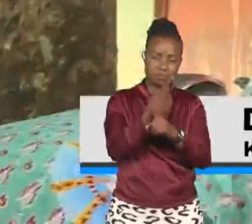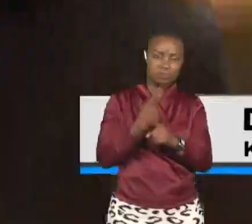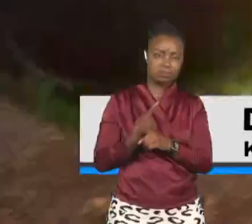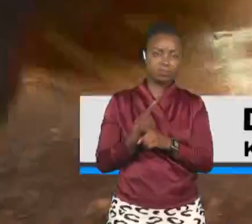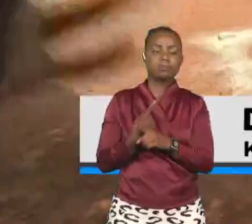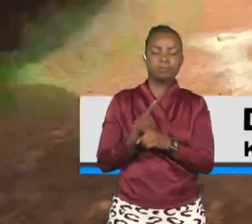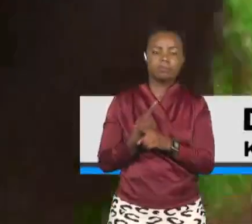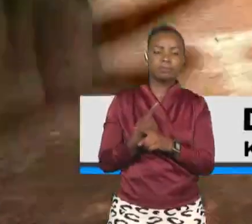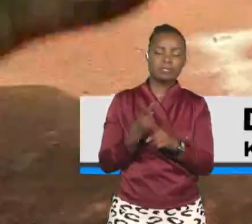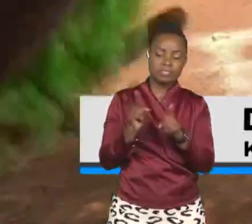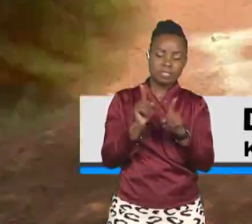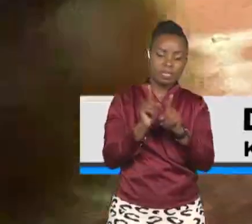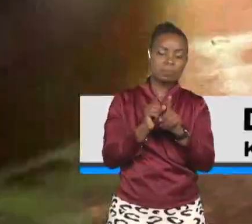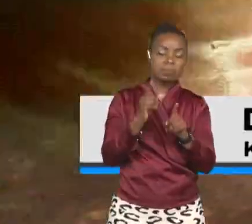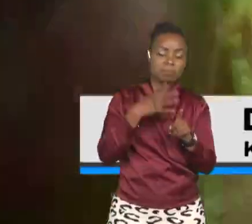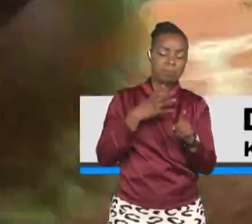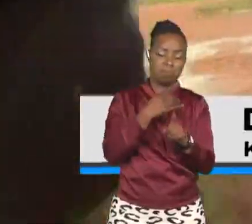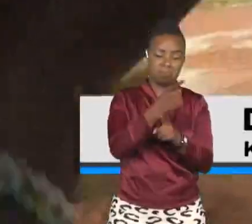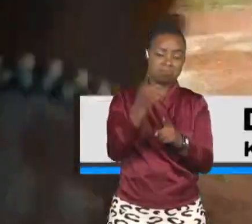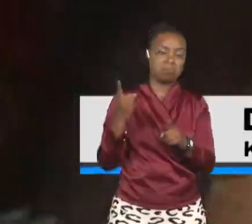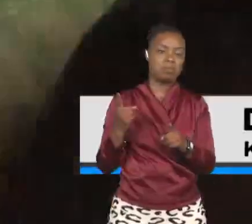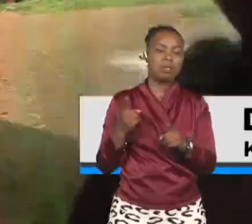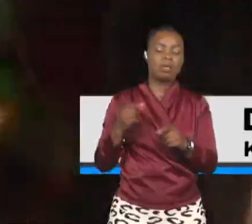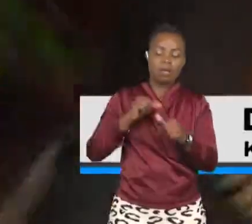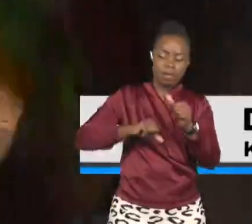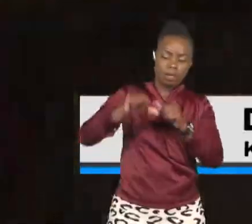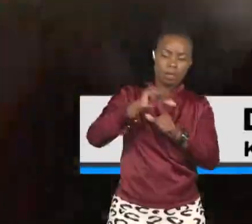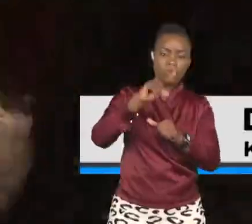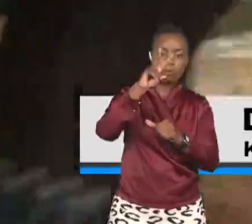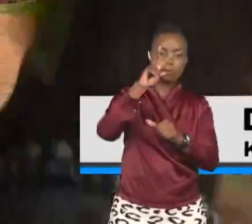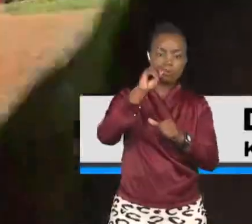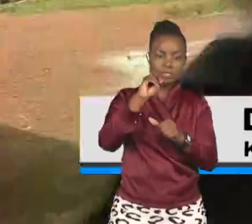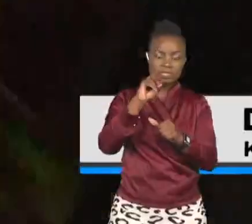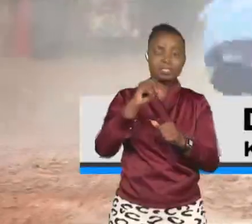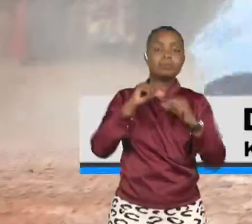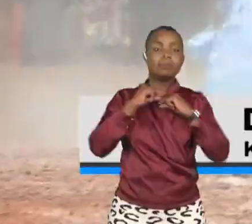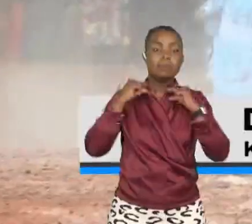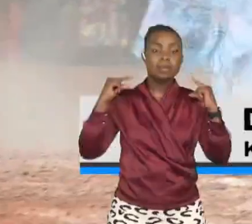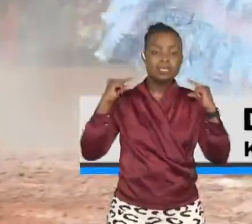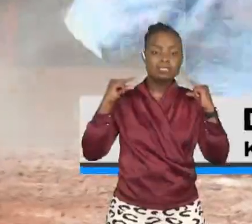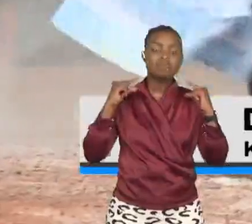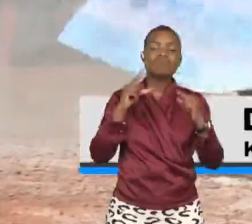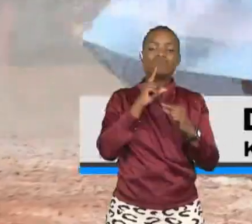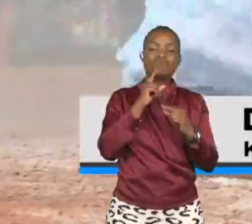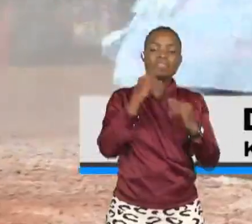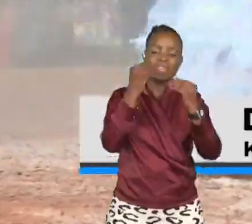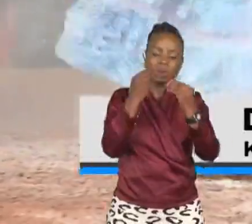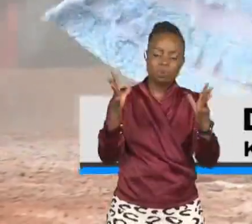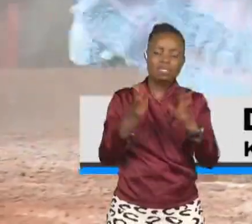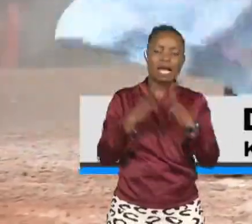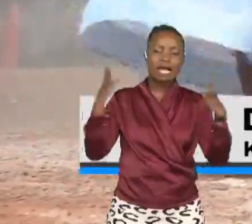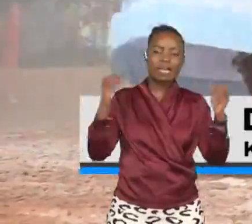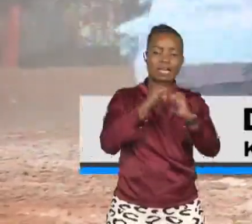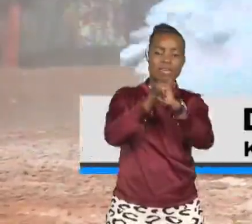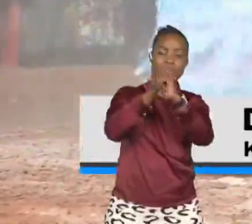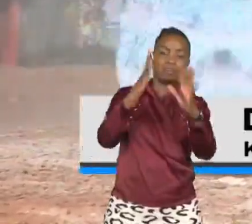of Abengourou and Anyonsu. Around 20 priestesses are sounding the alarm, saying they lost a great defender in